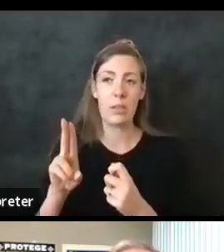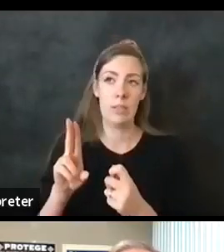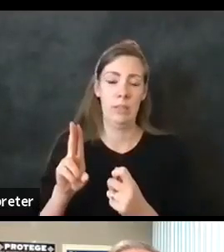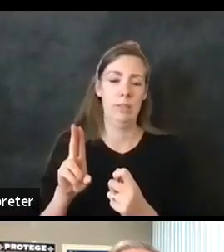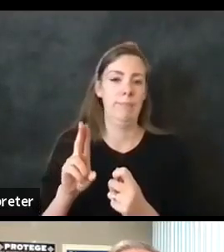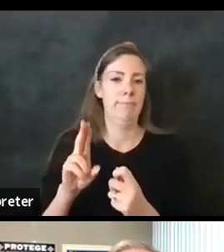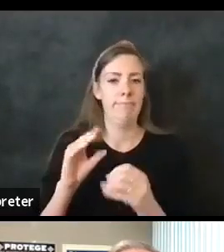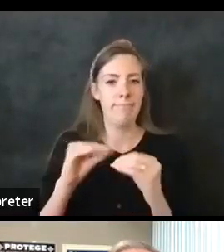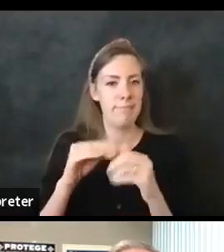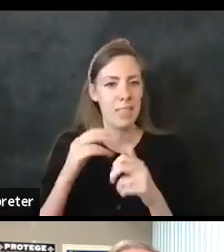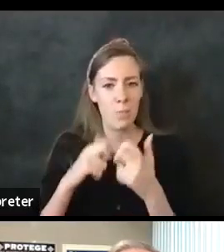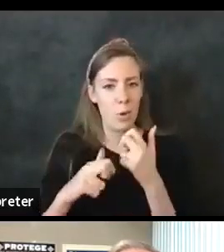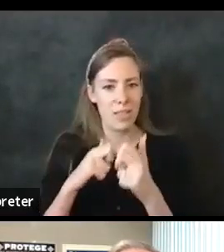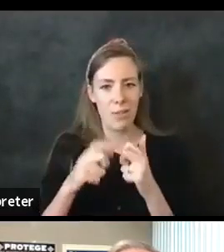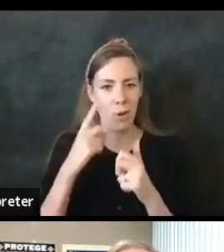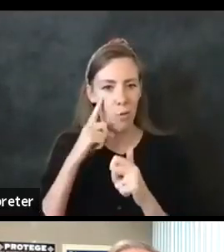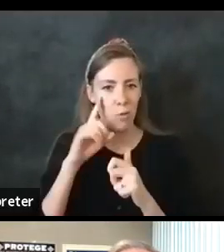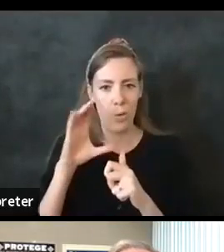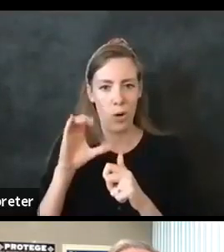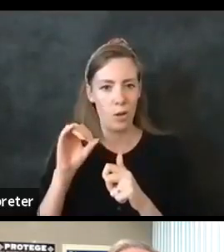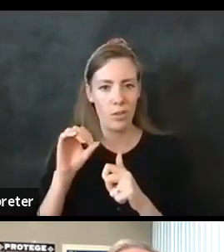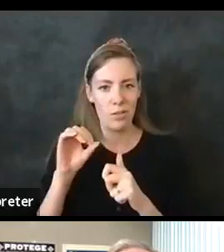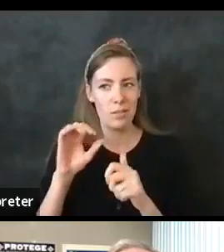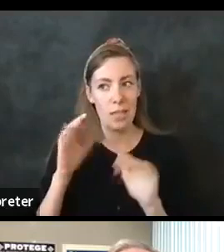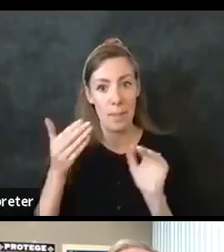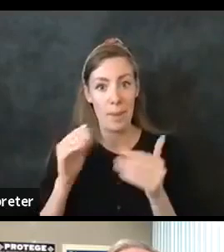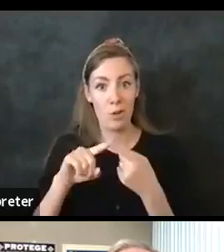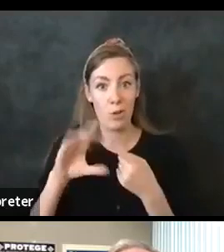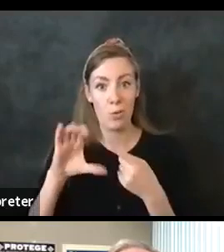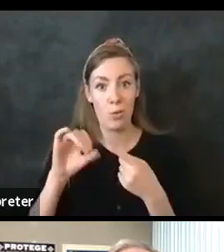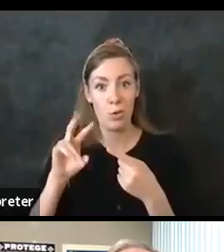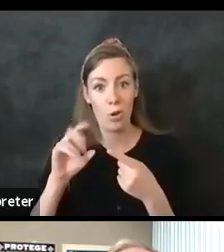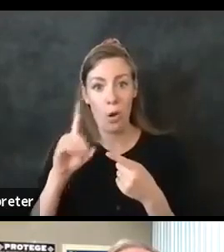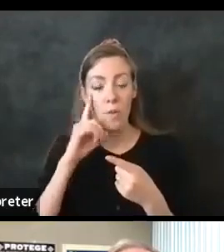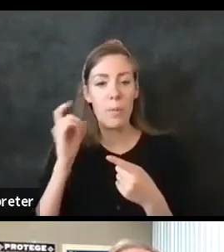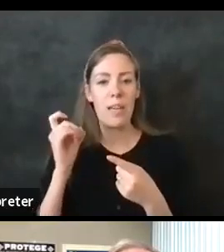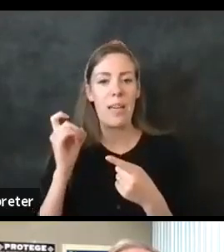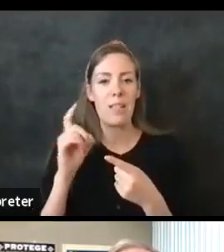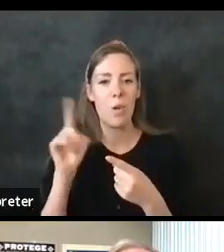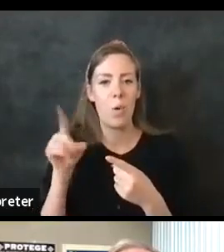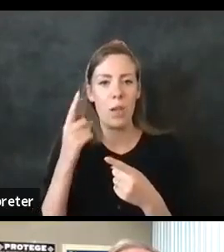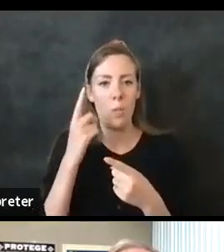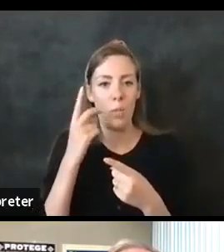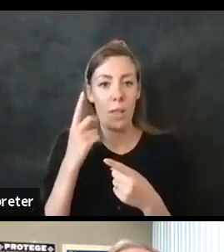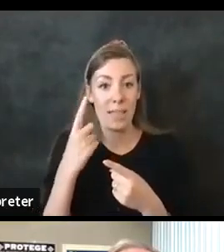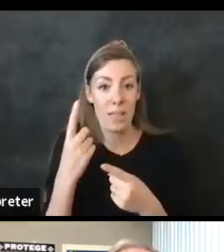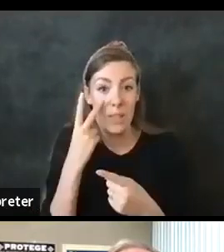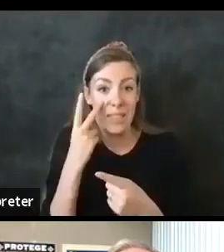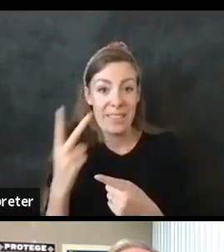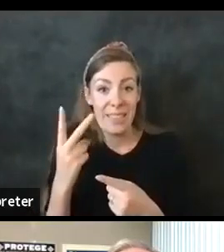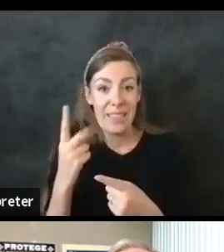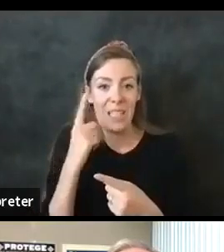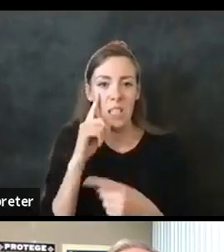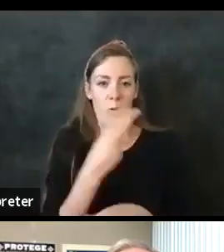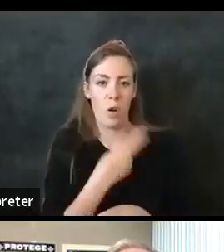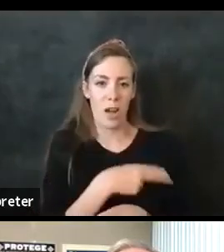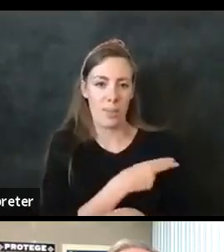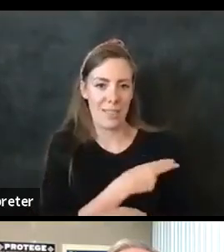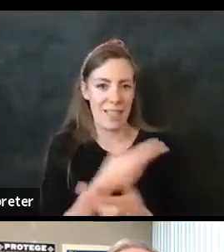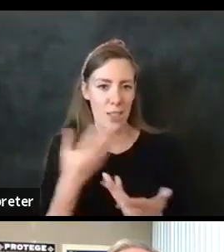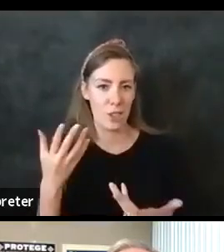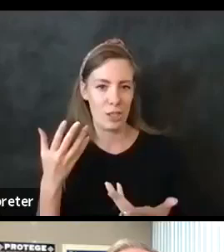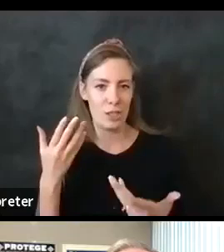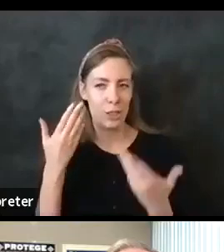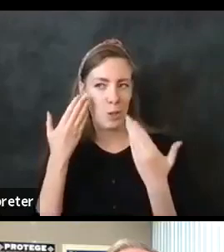more difficult than COVID in some ways, because the ones that come on our radar are those that are hospitalized cases. So we may not know